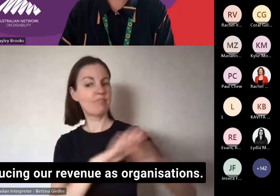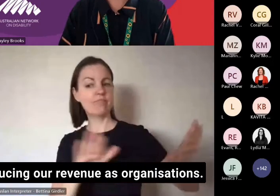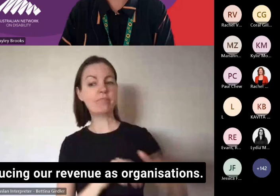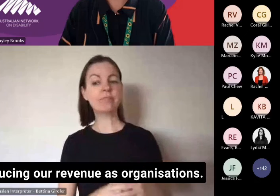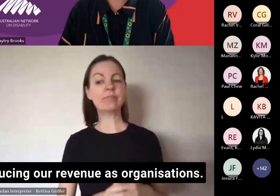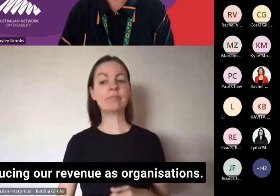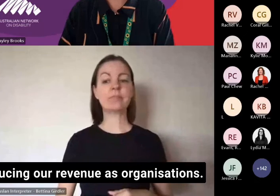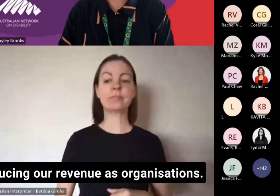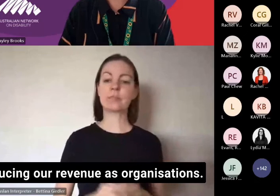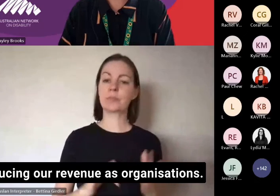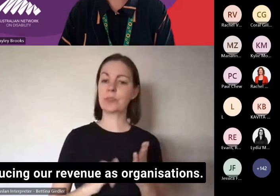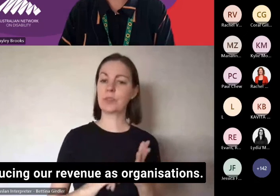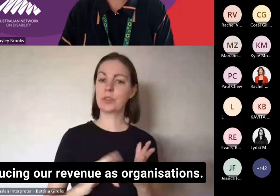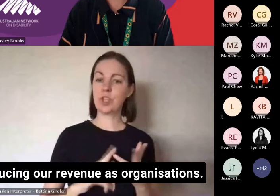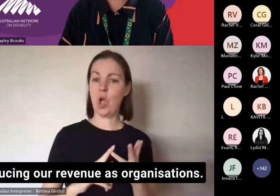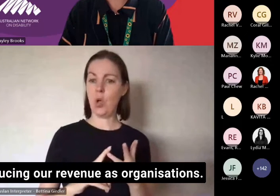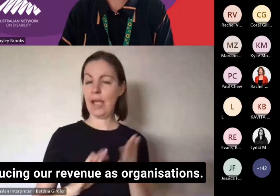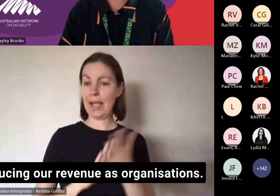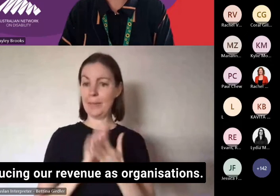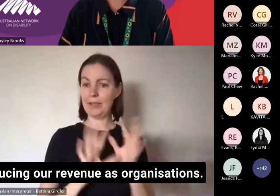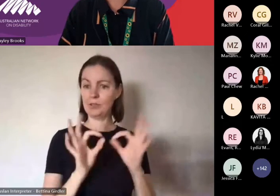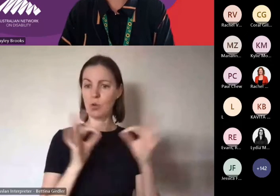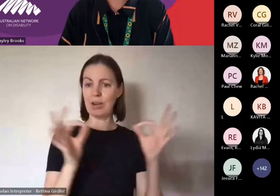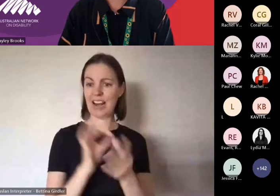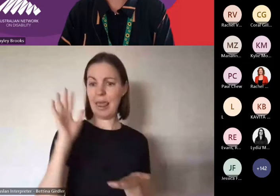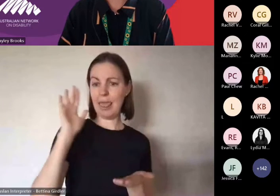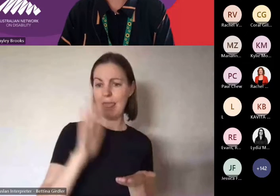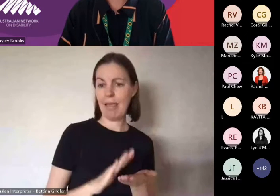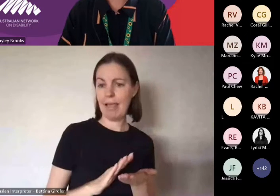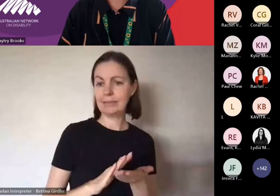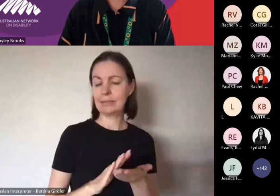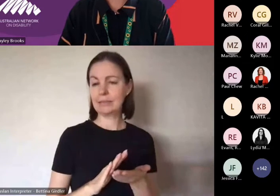thus reducing our revenue as organisations.